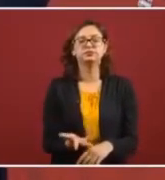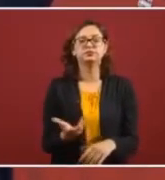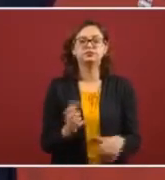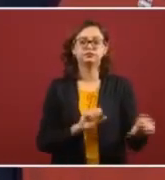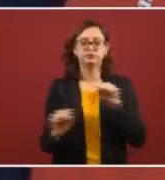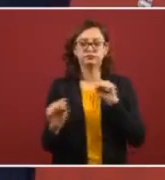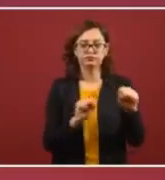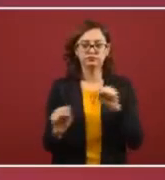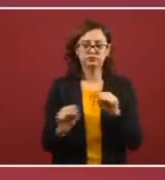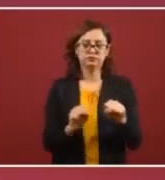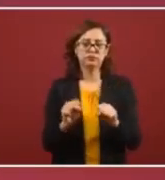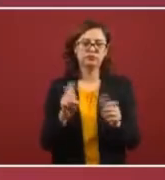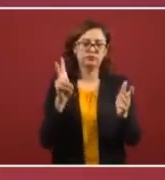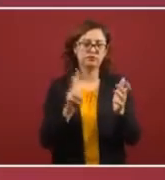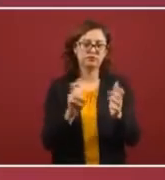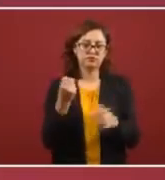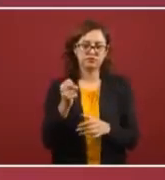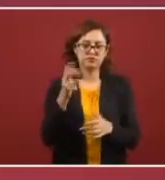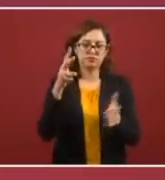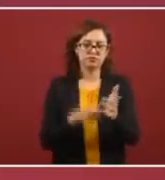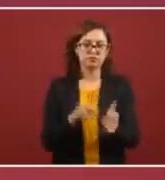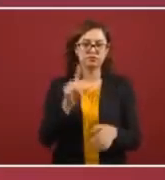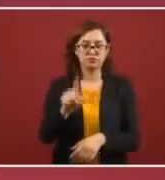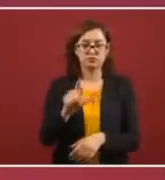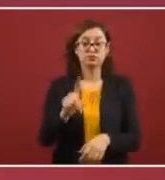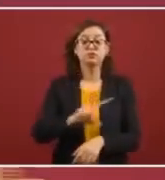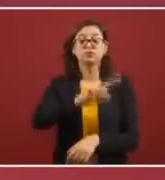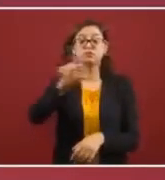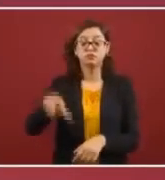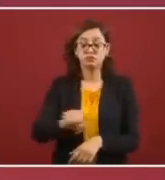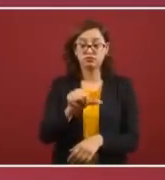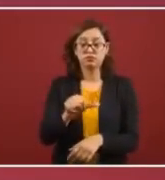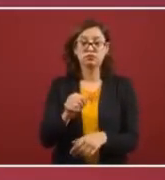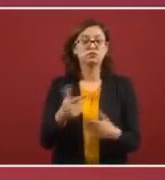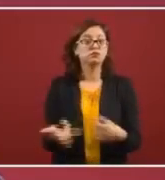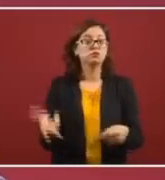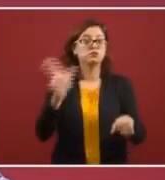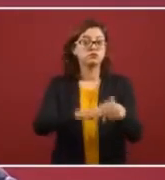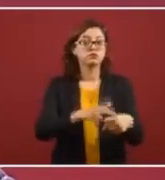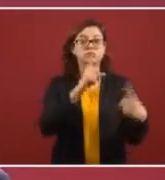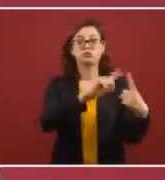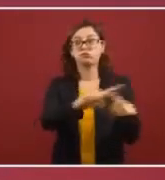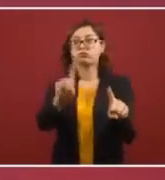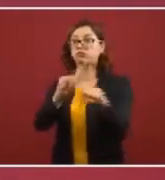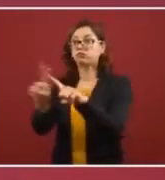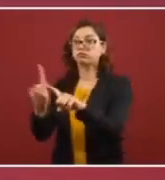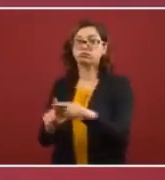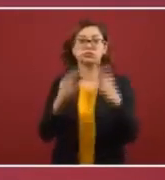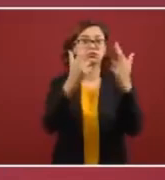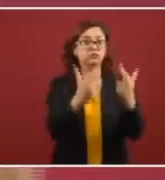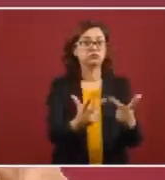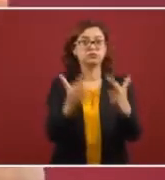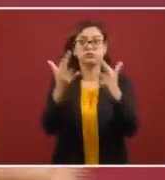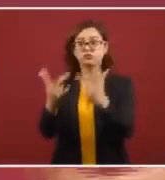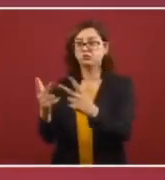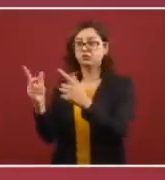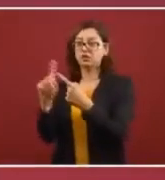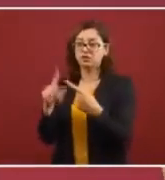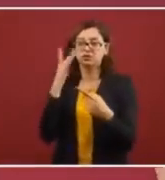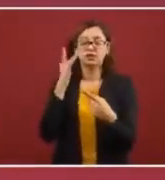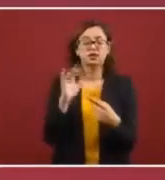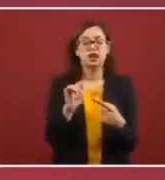after the earthquake in September in 2017, there were several hospitals that were